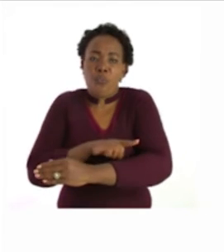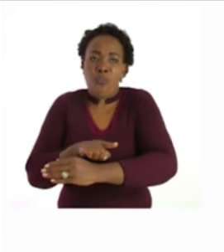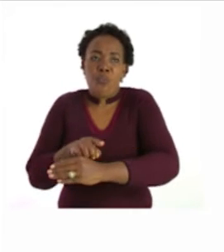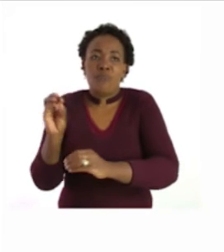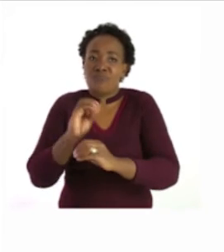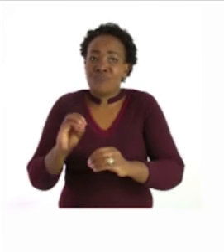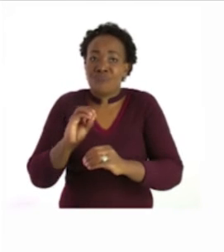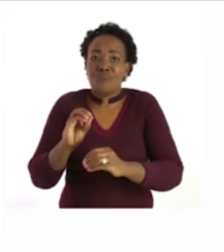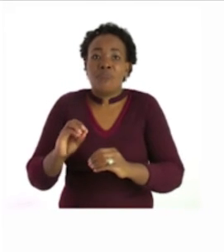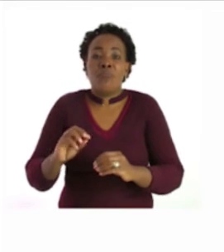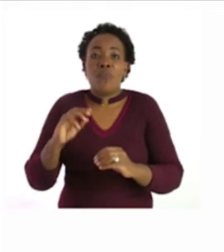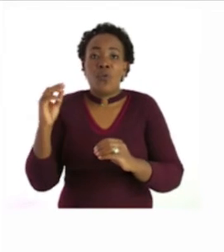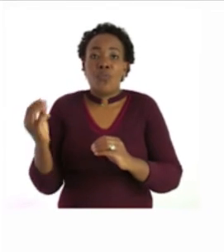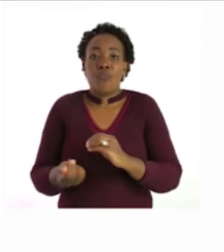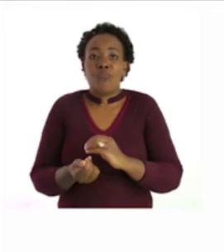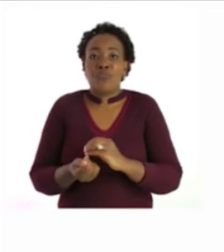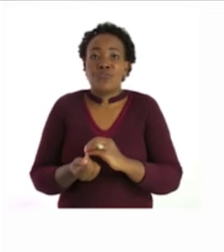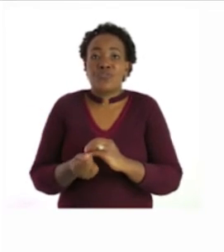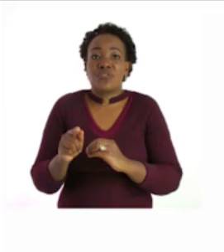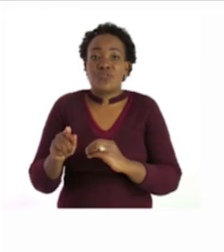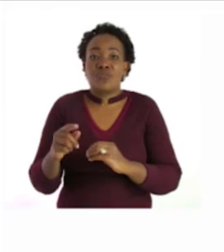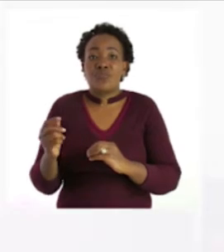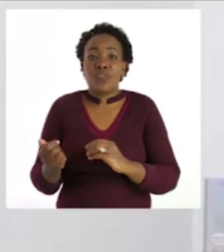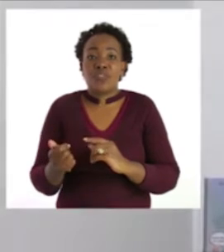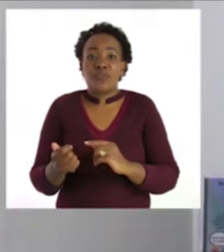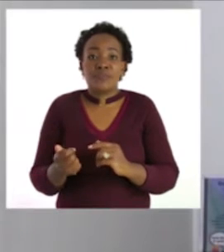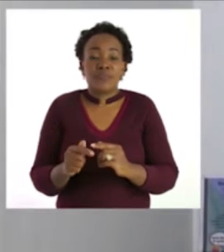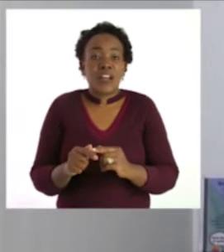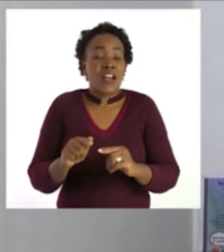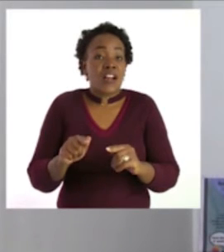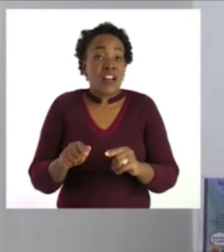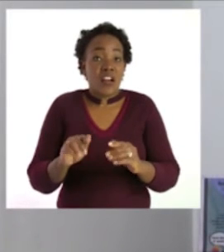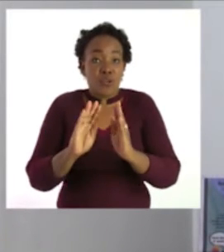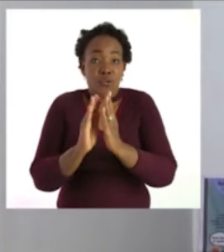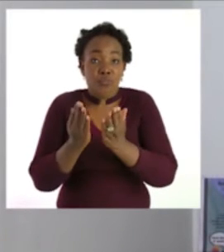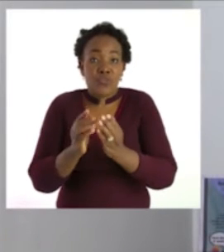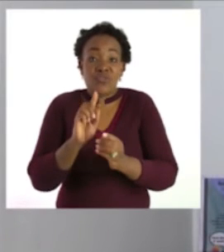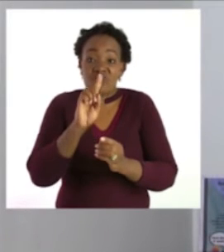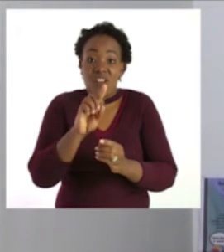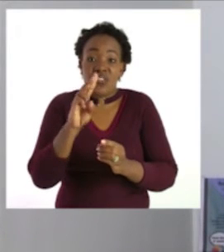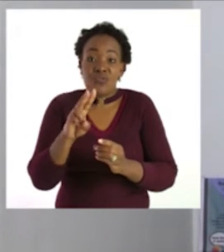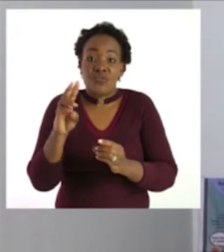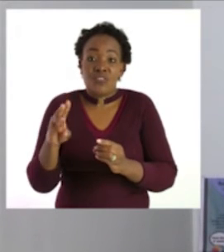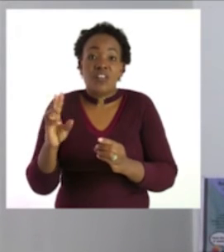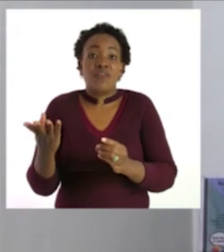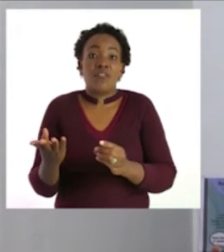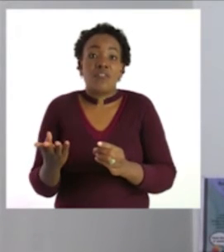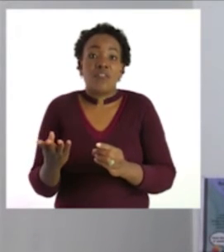did you buy? We can count books. So we